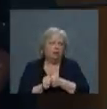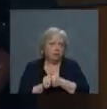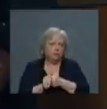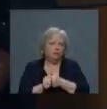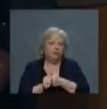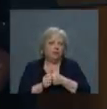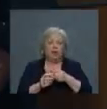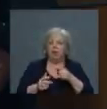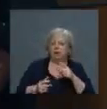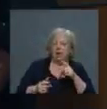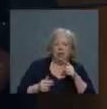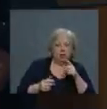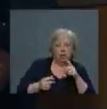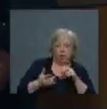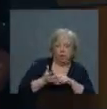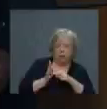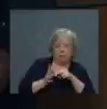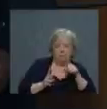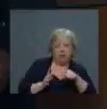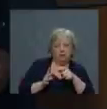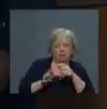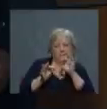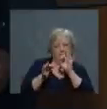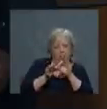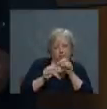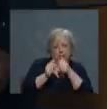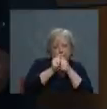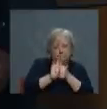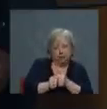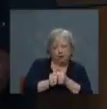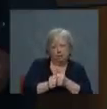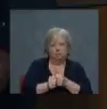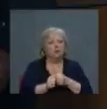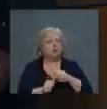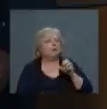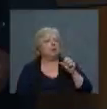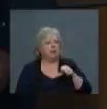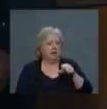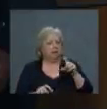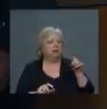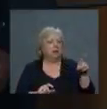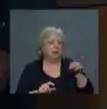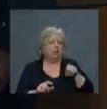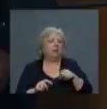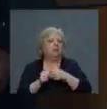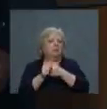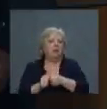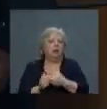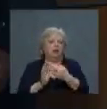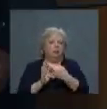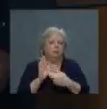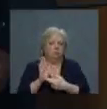those rules. To the letter? Yes. He has to follow those rules. And he has...